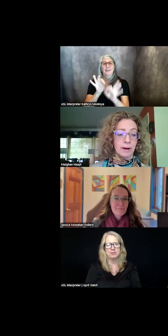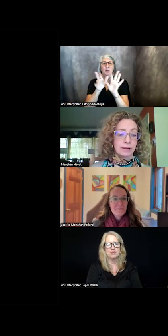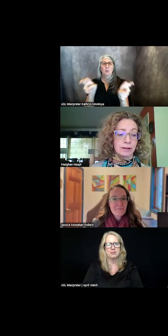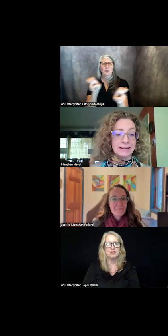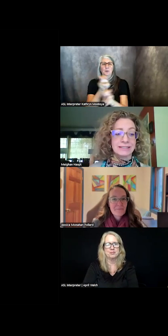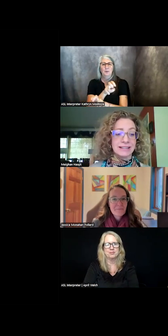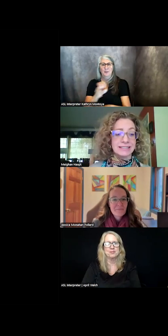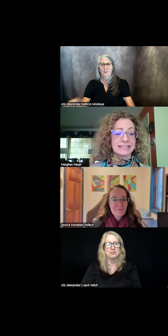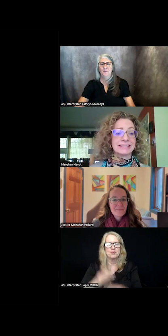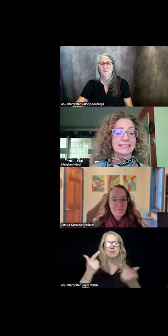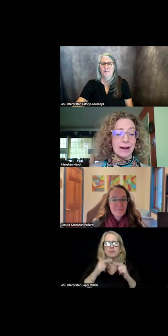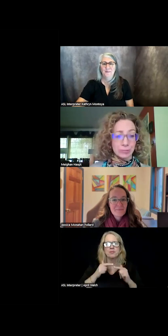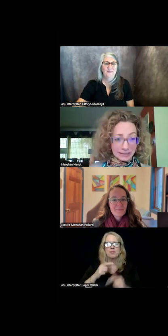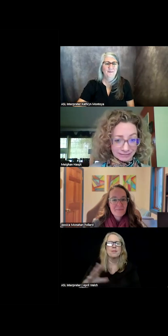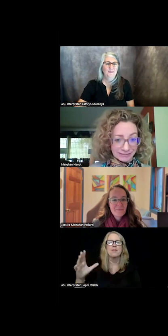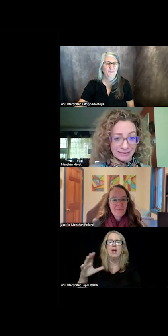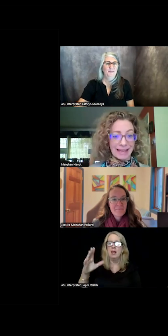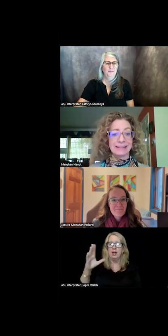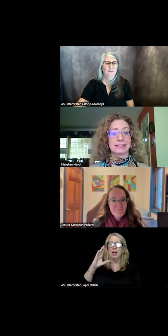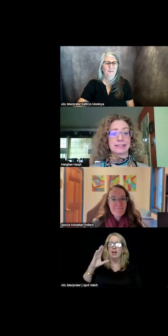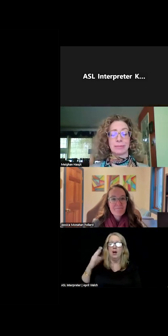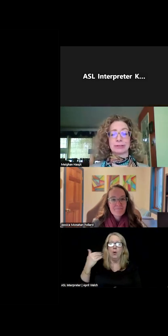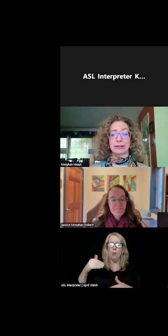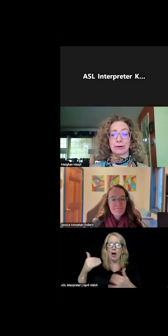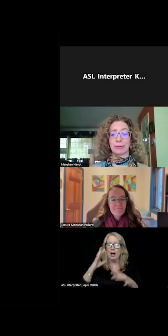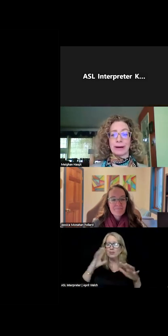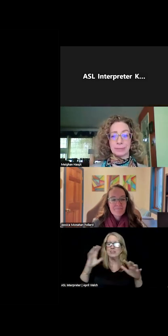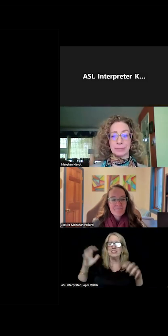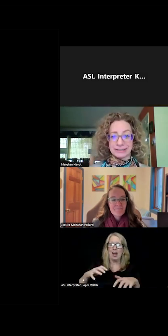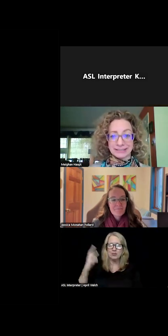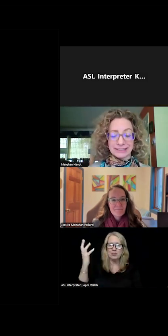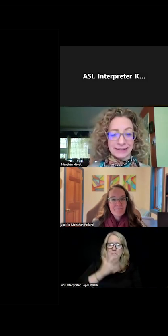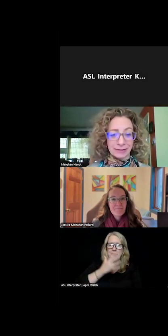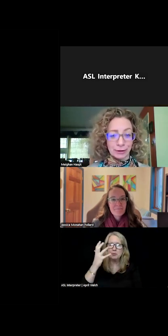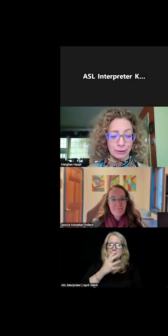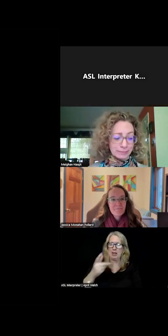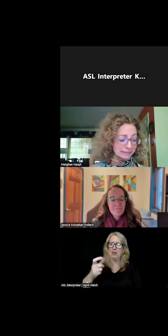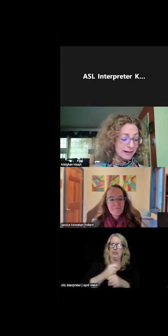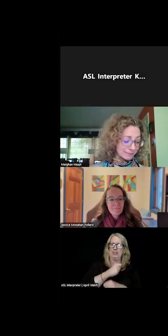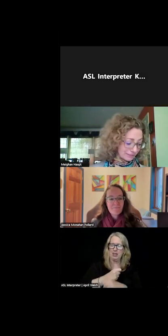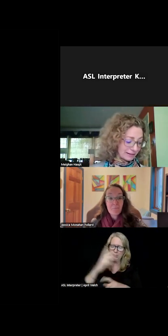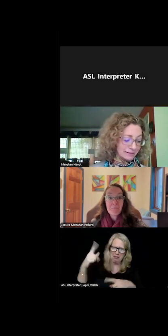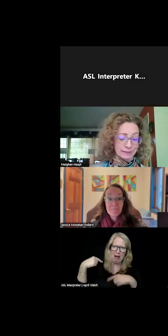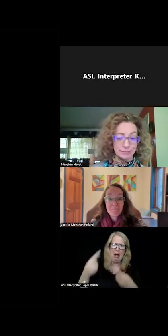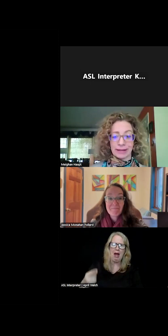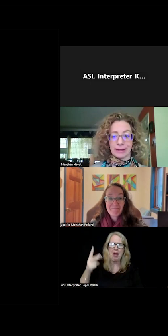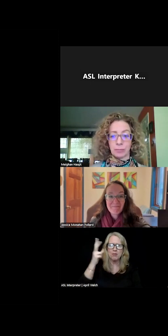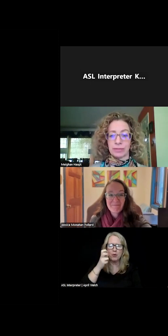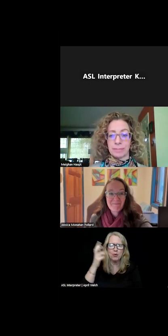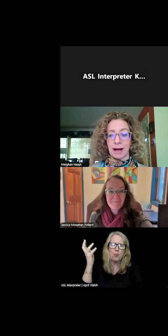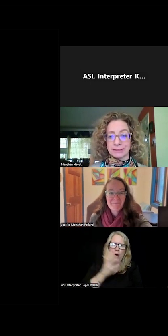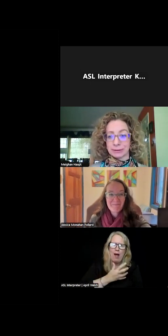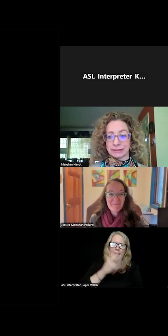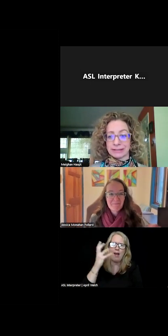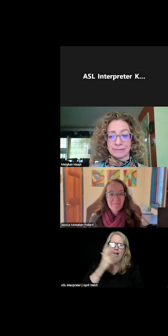Dr. Pollard, that is astounding. That is the most incredible statistics I've ever heard in my life, and